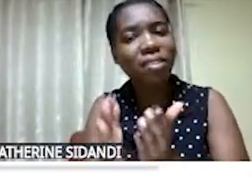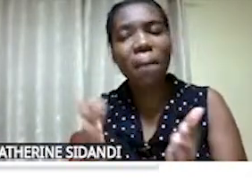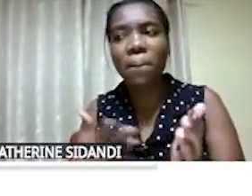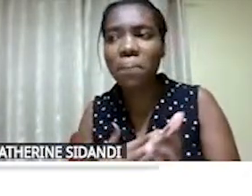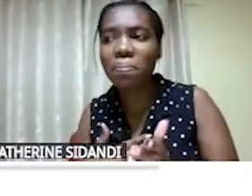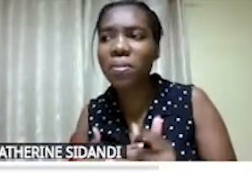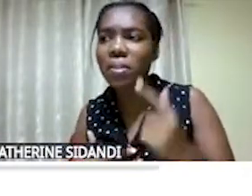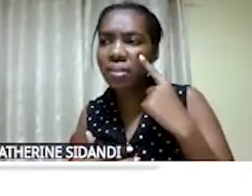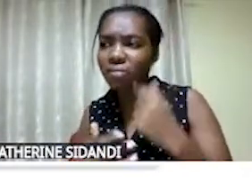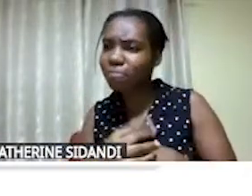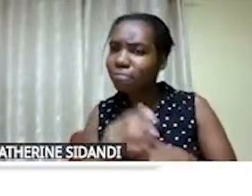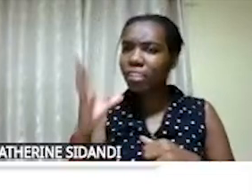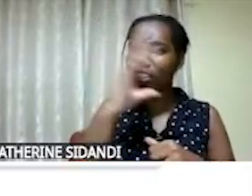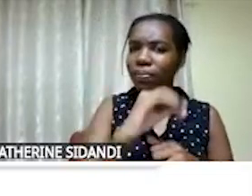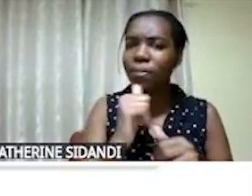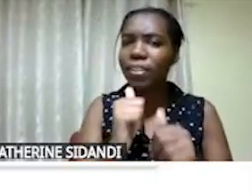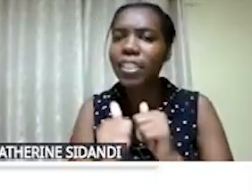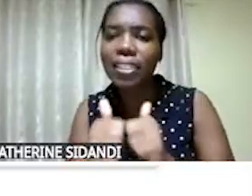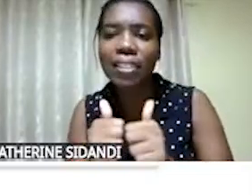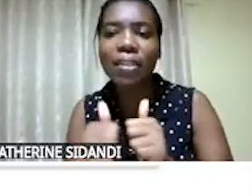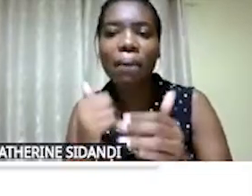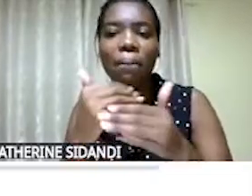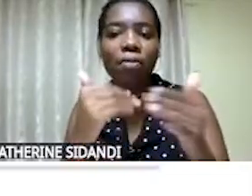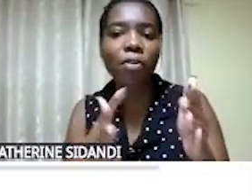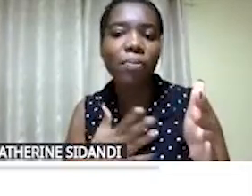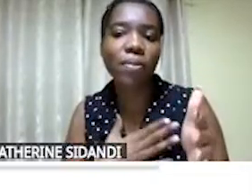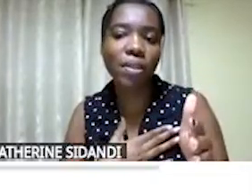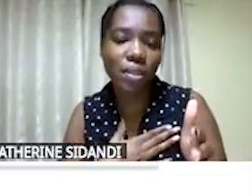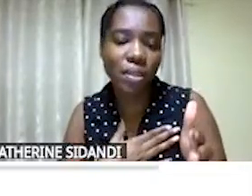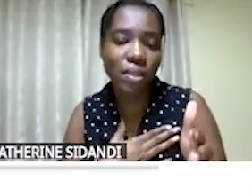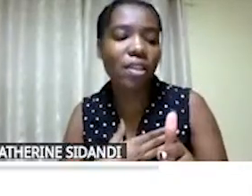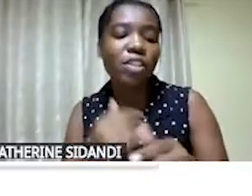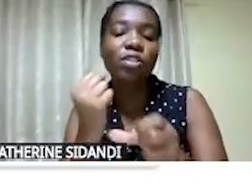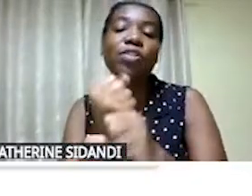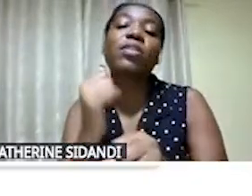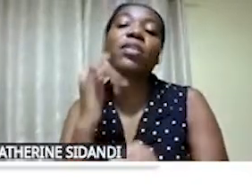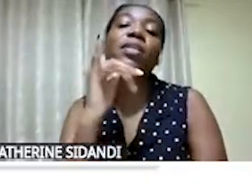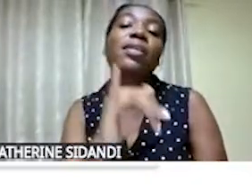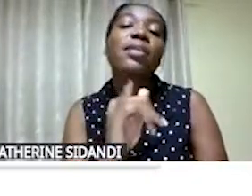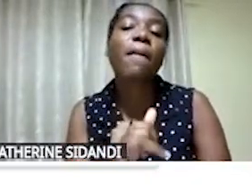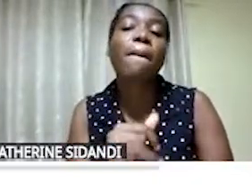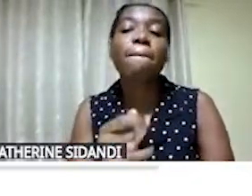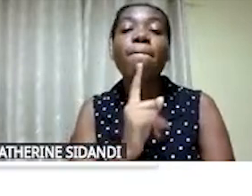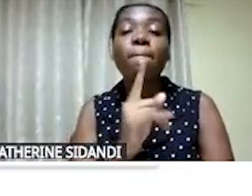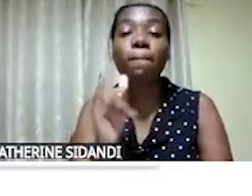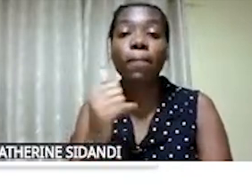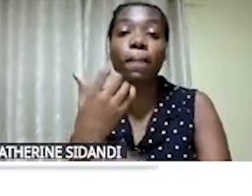are my assumptions even before I can even give a comment or something like that? So it's a hard one, but it's definitely not